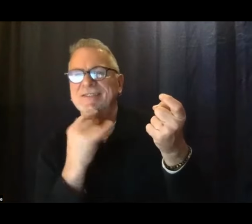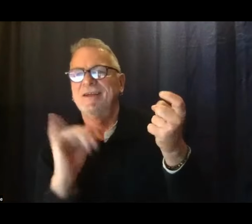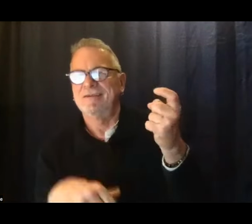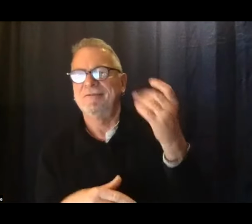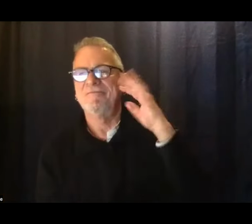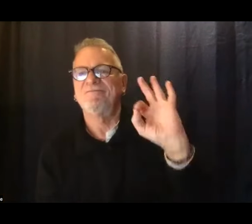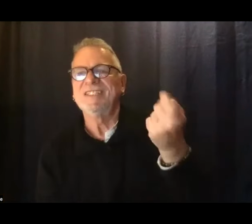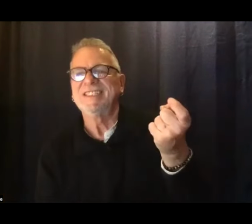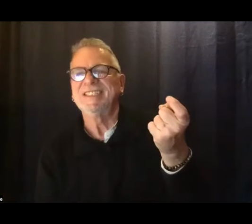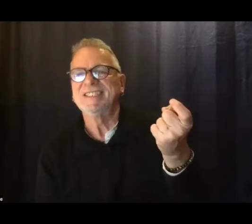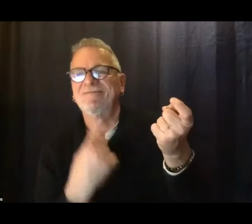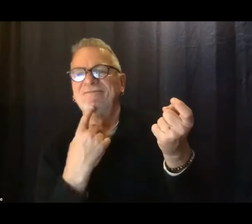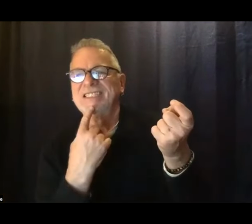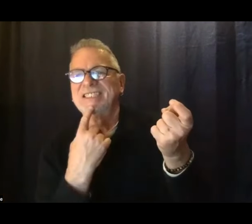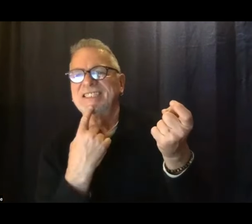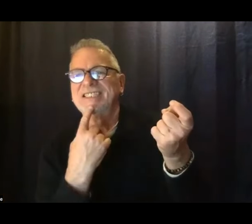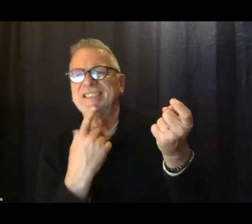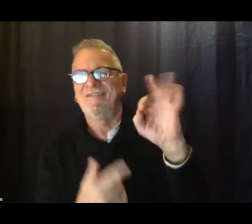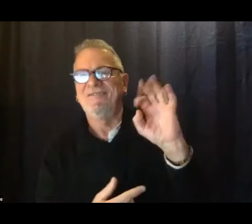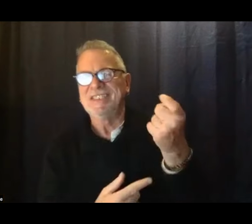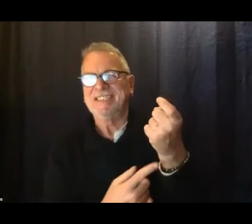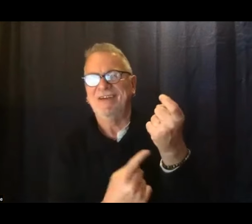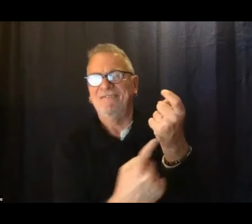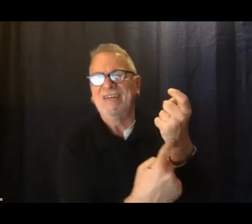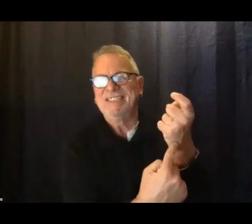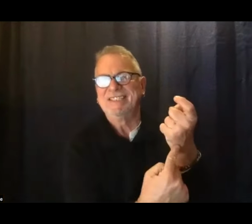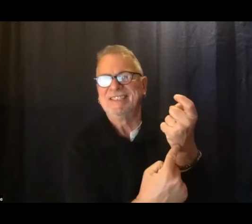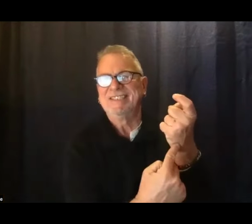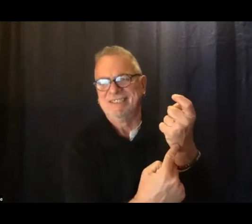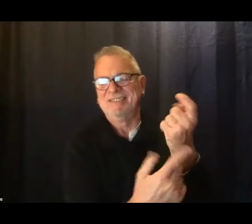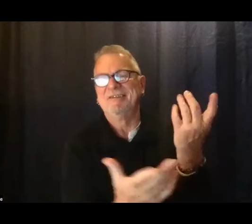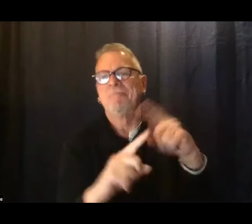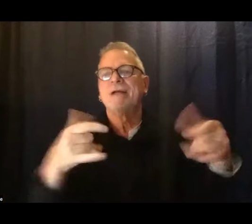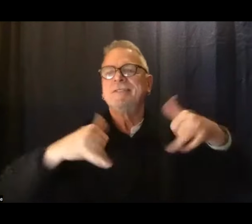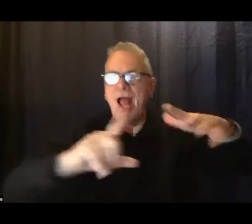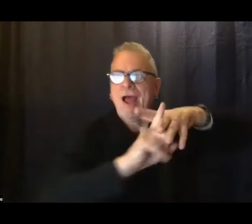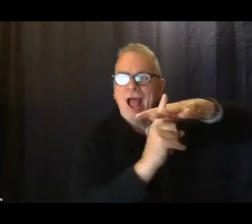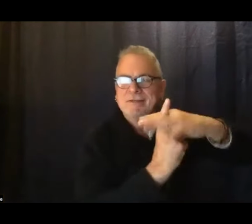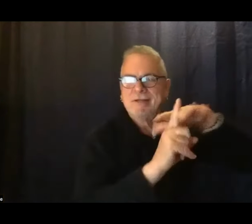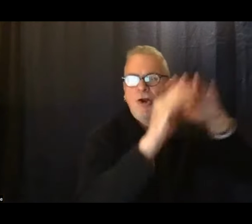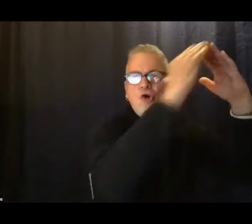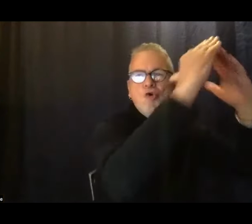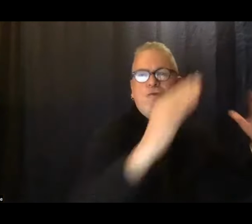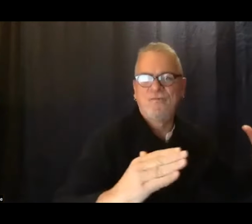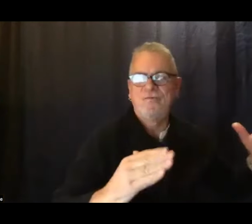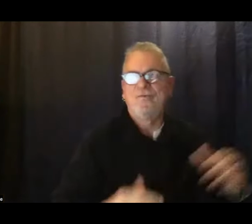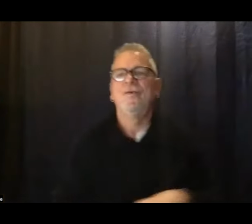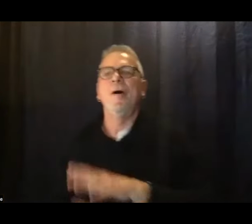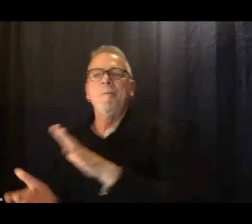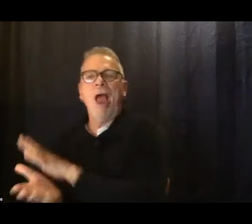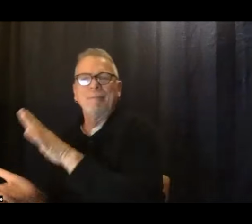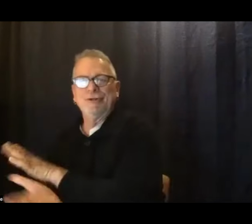either. But you do want to look at the non-manual signs for the difference between fix and the difference